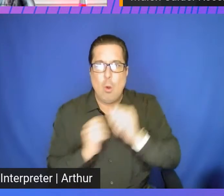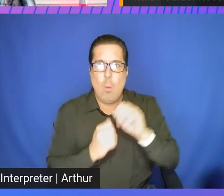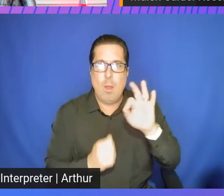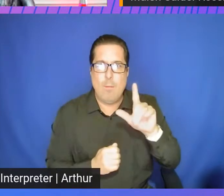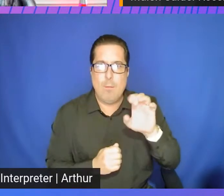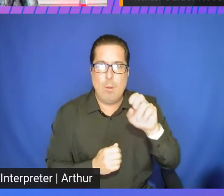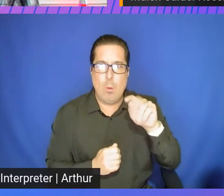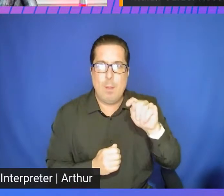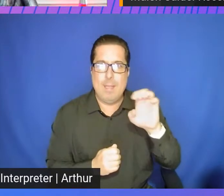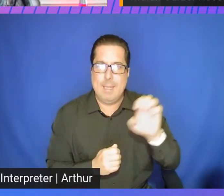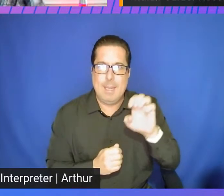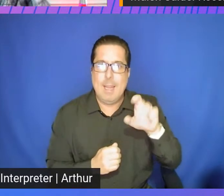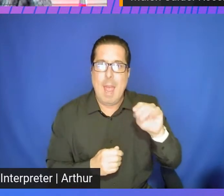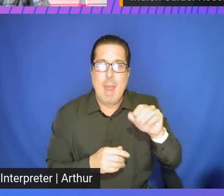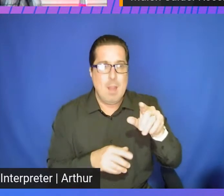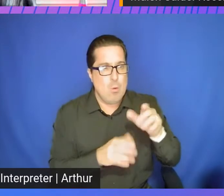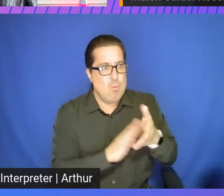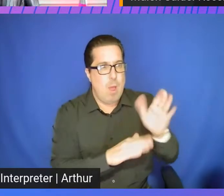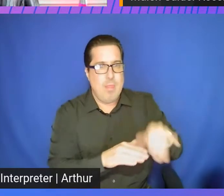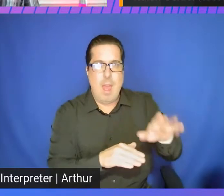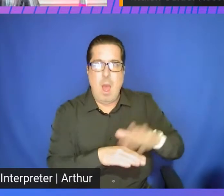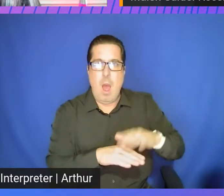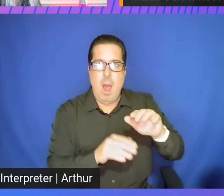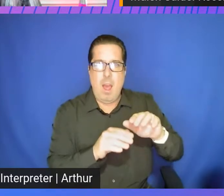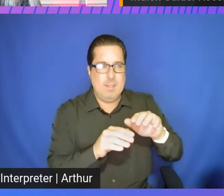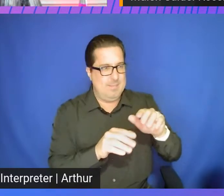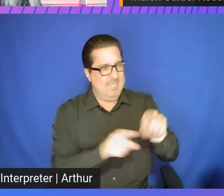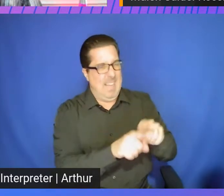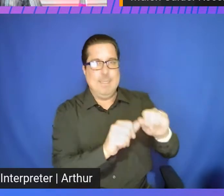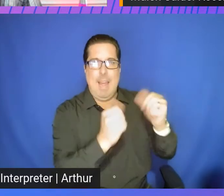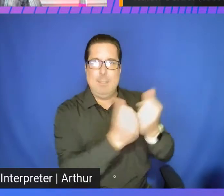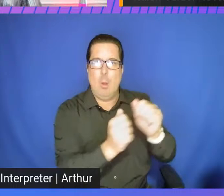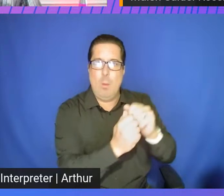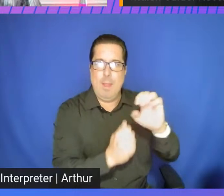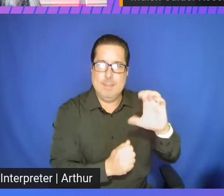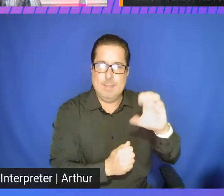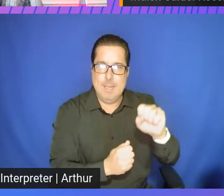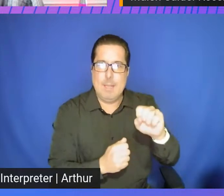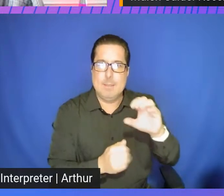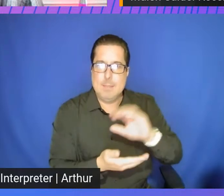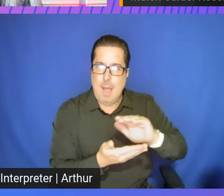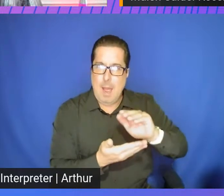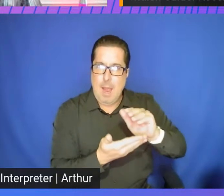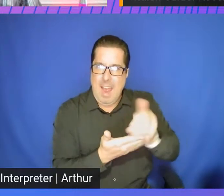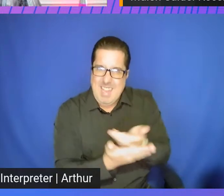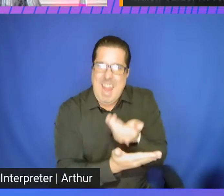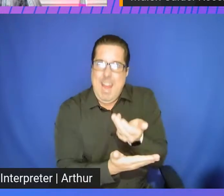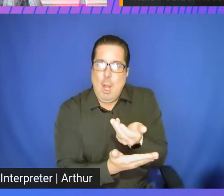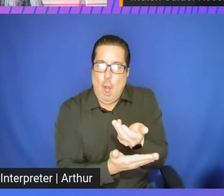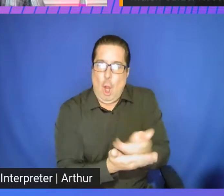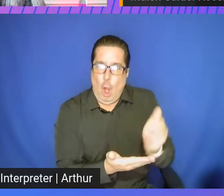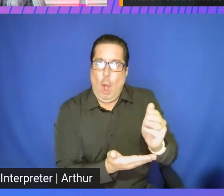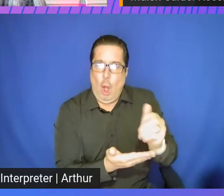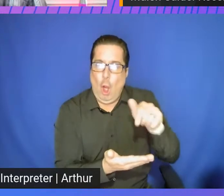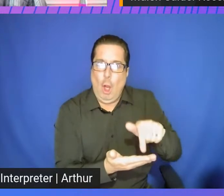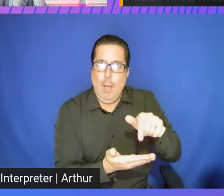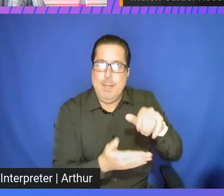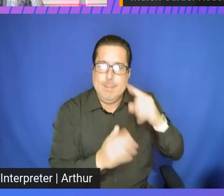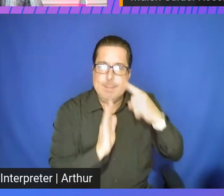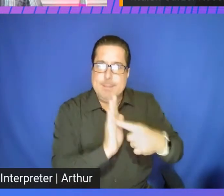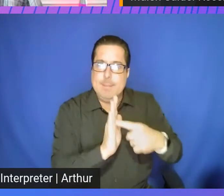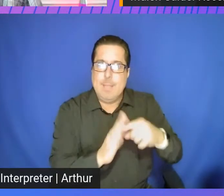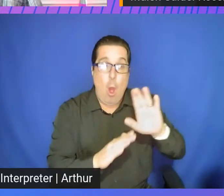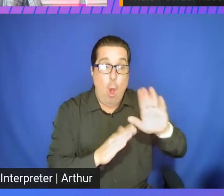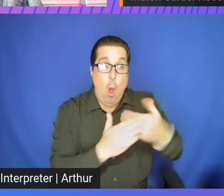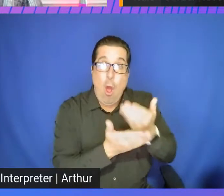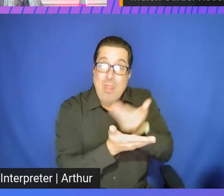run that as an agent on the ECS container instances to collect the logs from all the containers and ship them up